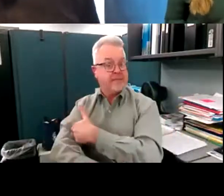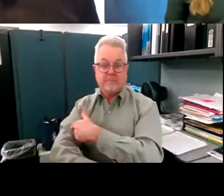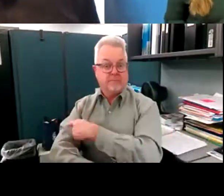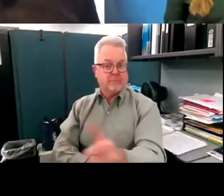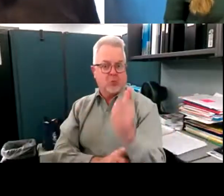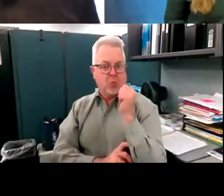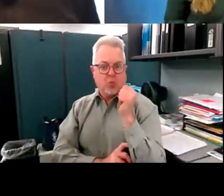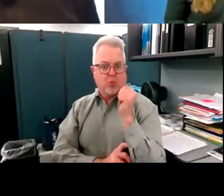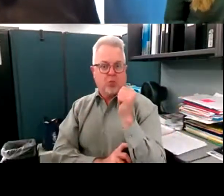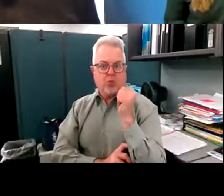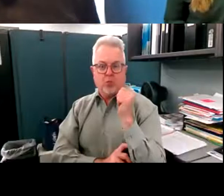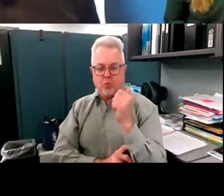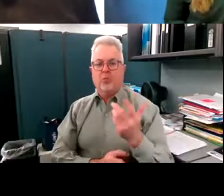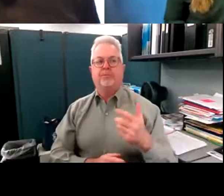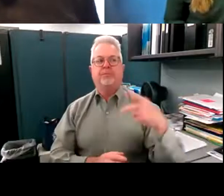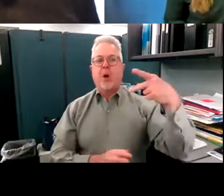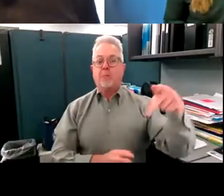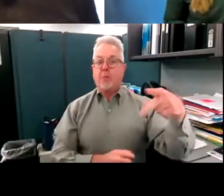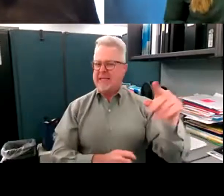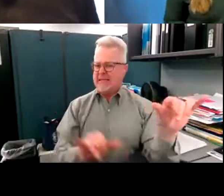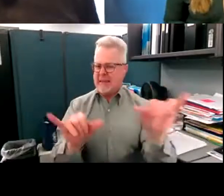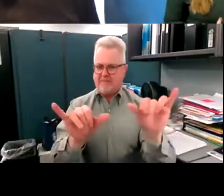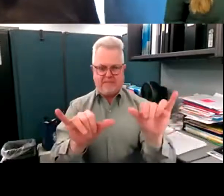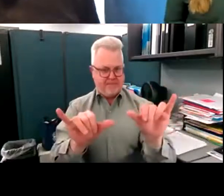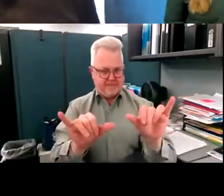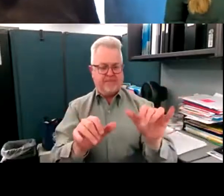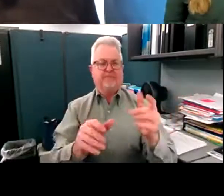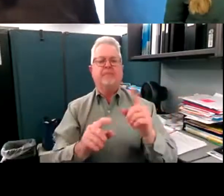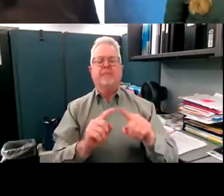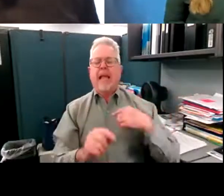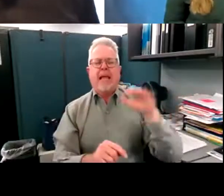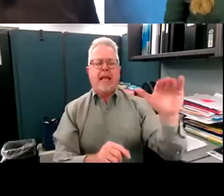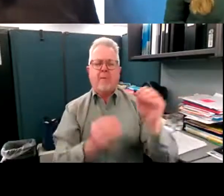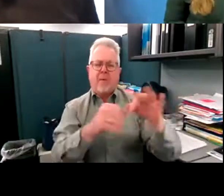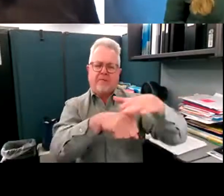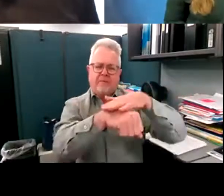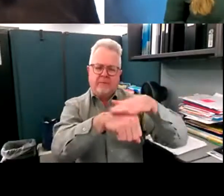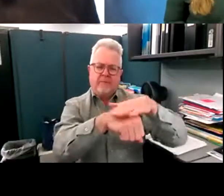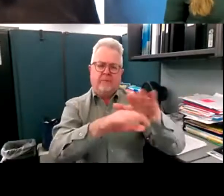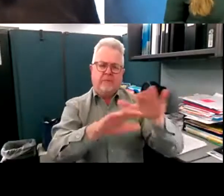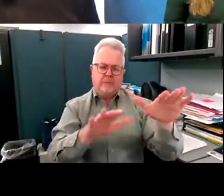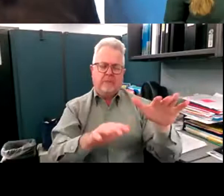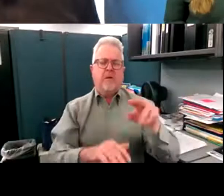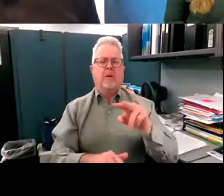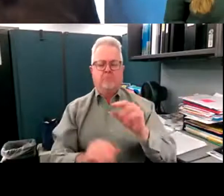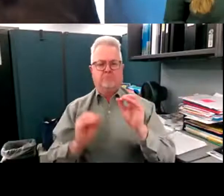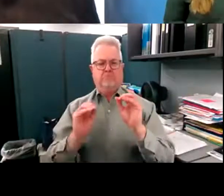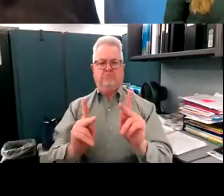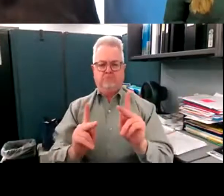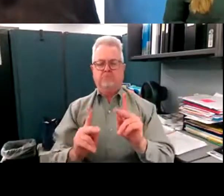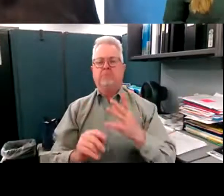COVID test, there's very little communication that happens. So VRI was more successful there, but with a vaccine and